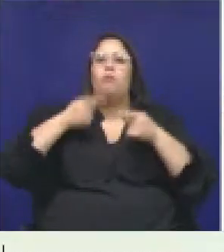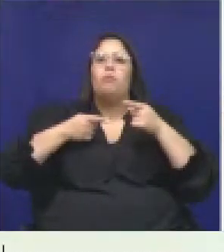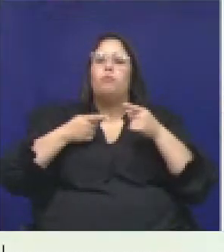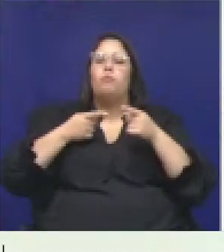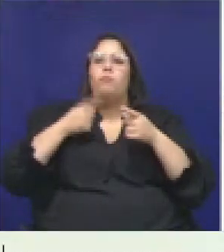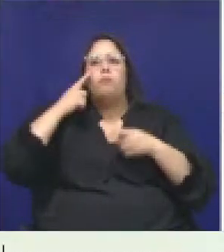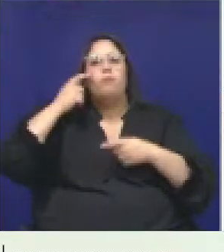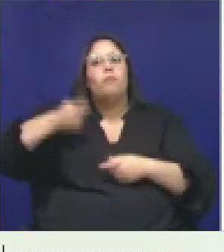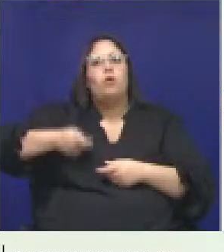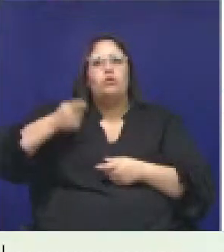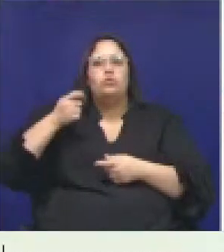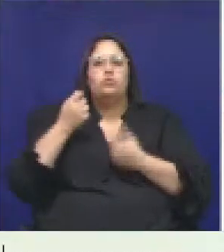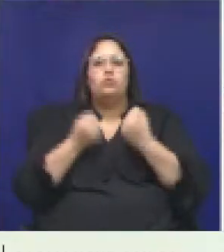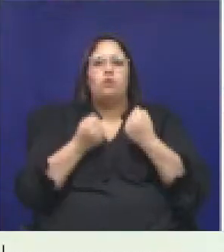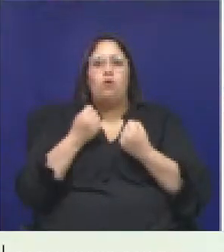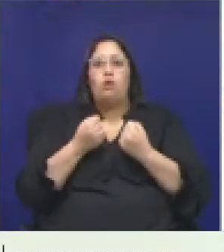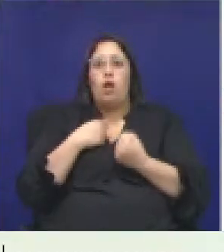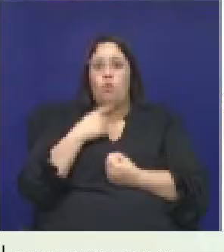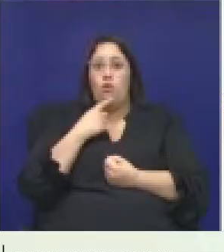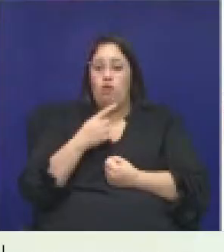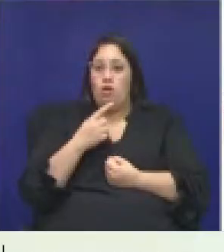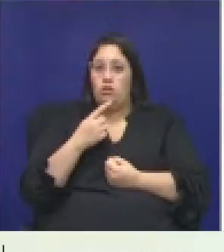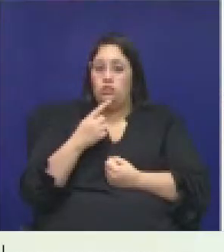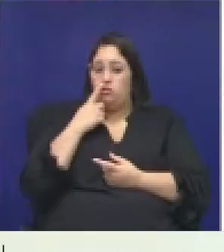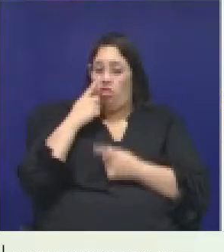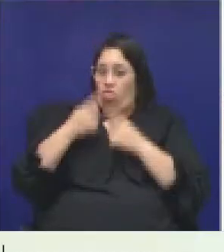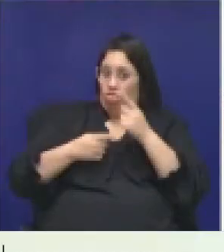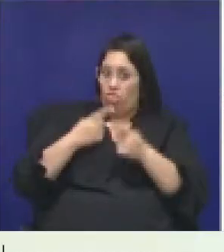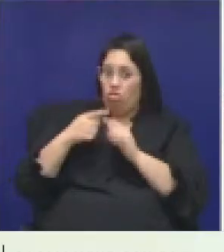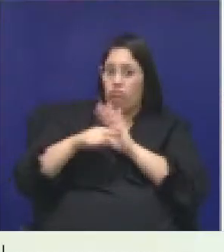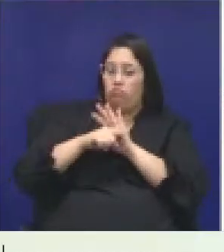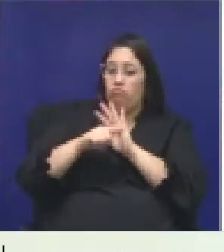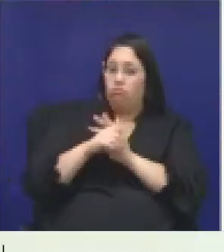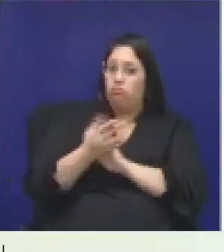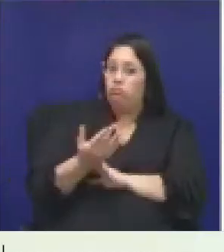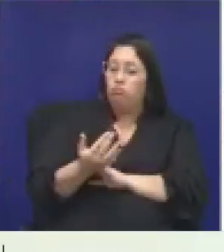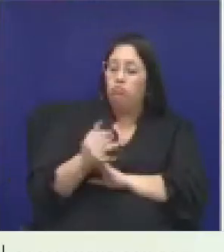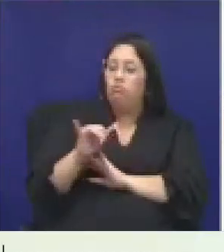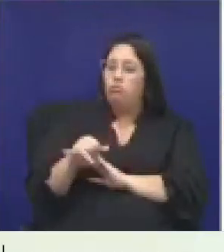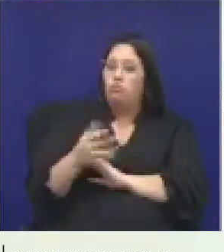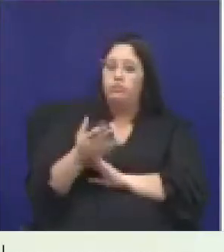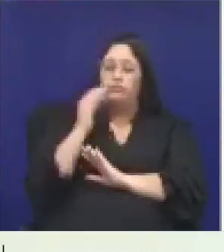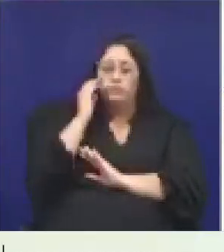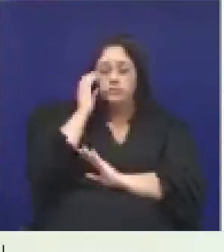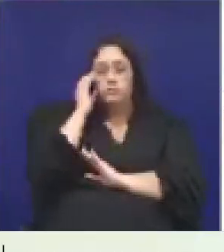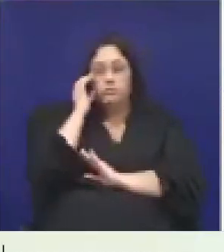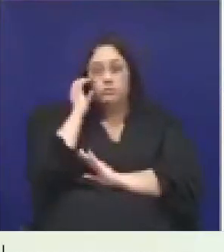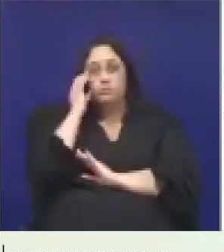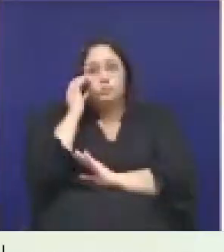the NPA. Are we not casting aspersion on that member? Thank you very much.